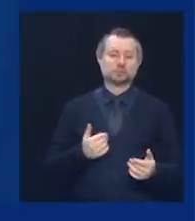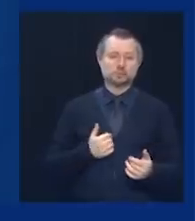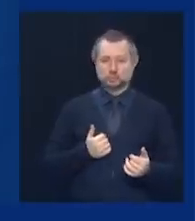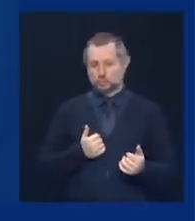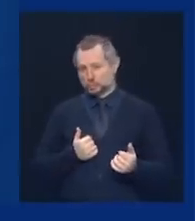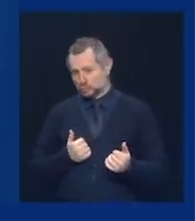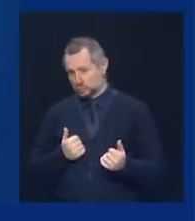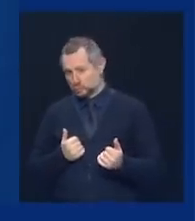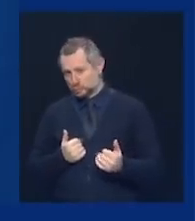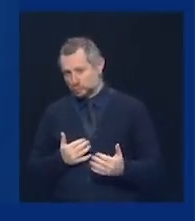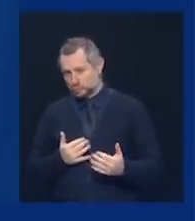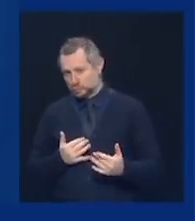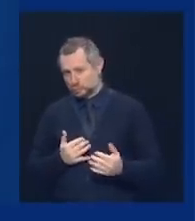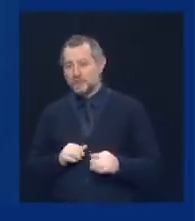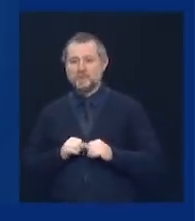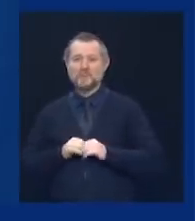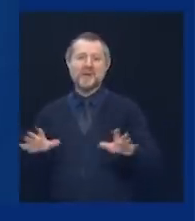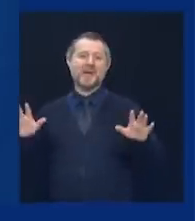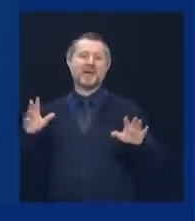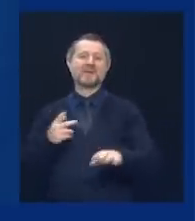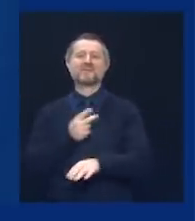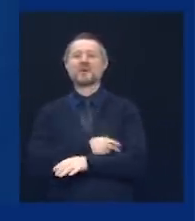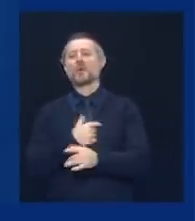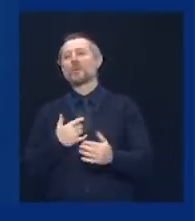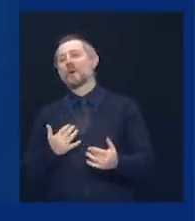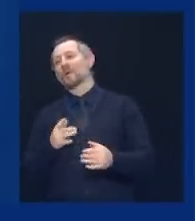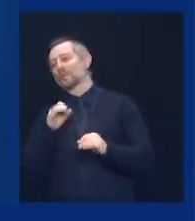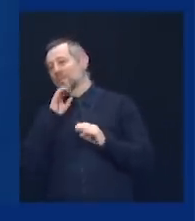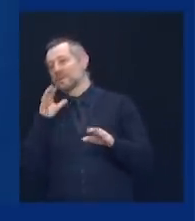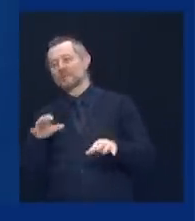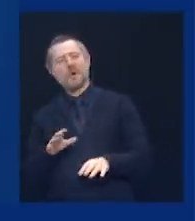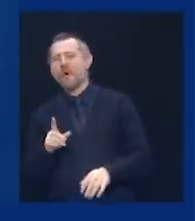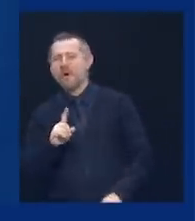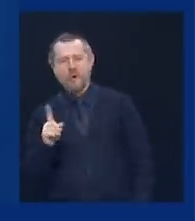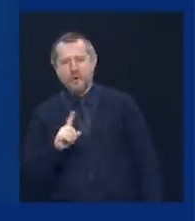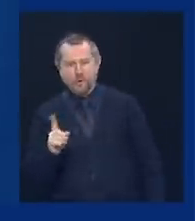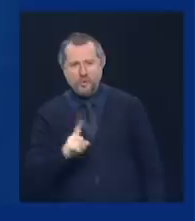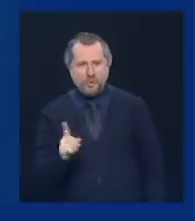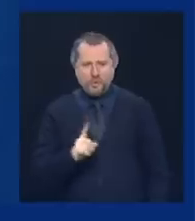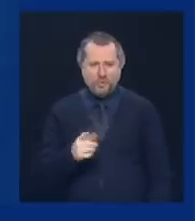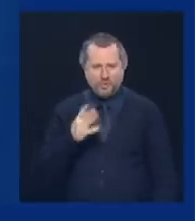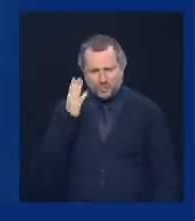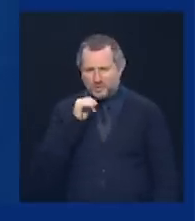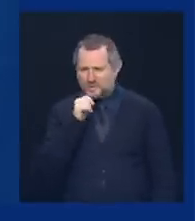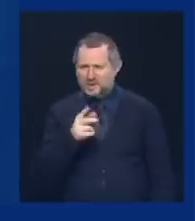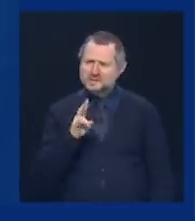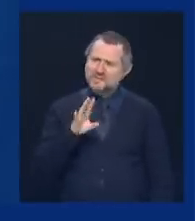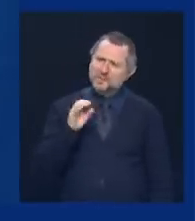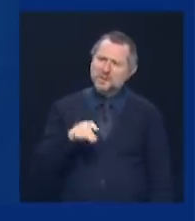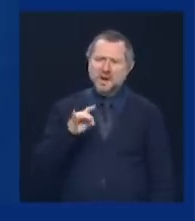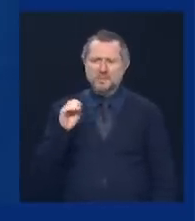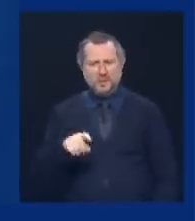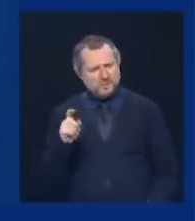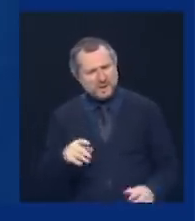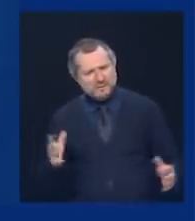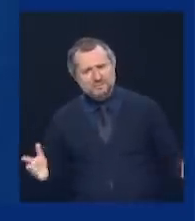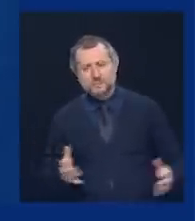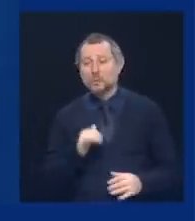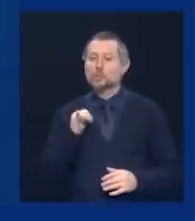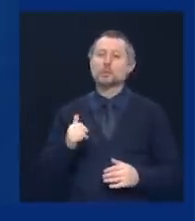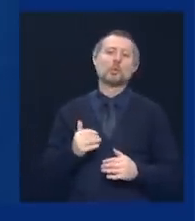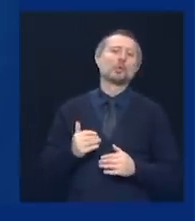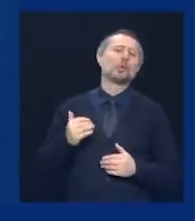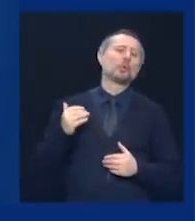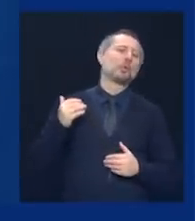vaccine to hit critical mass, 75 to 85% of the population. That is months and months